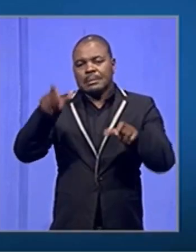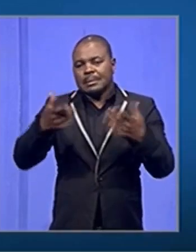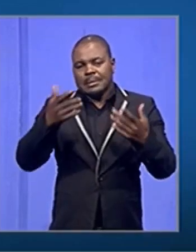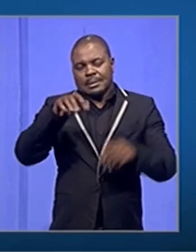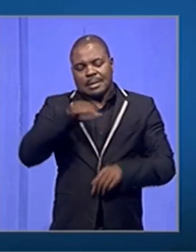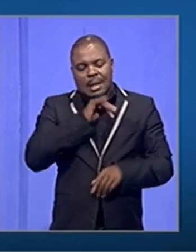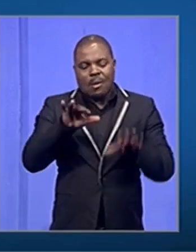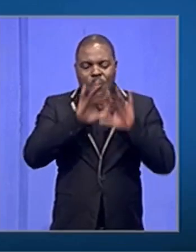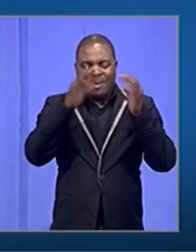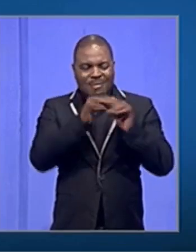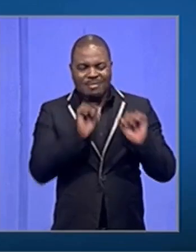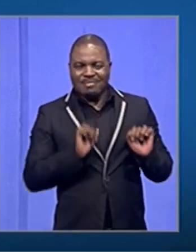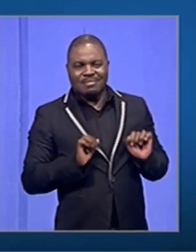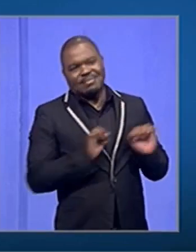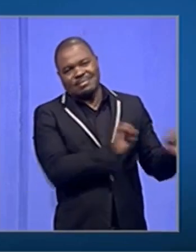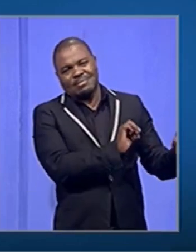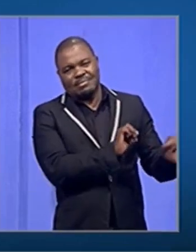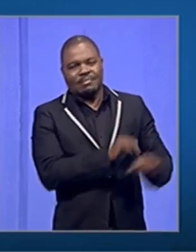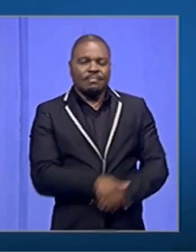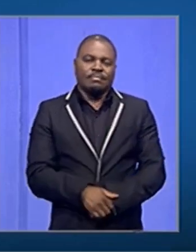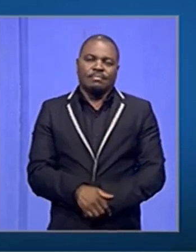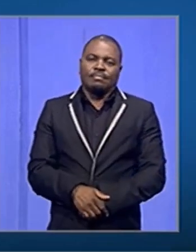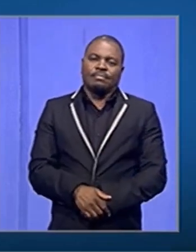ke la bona.